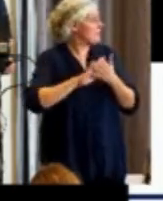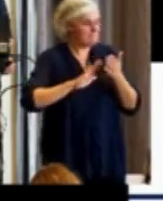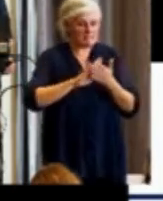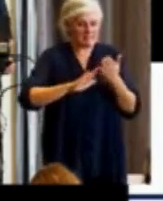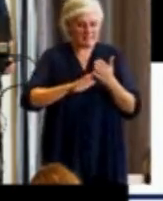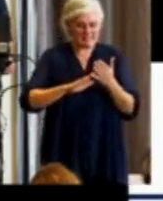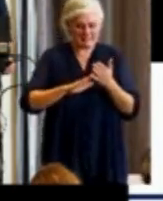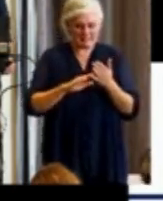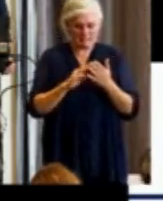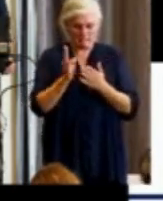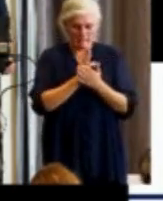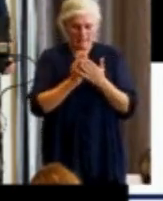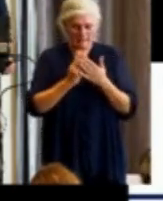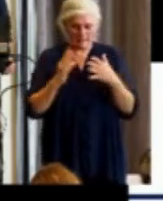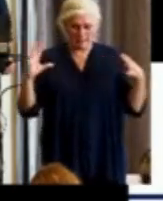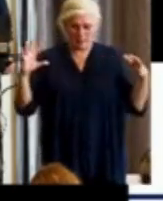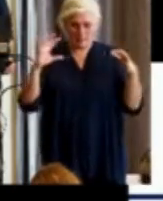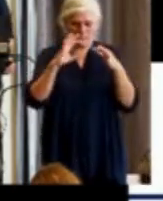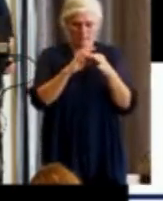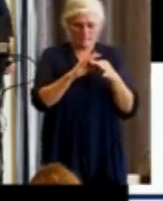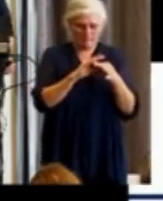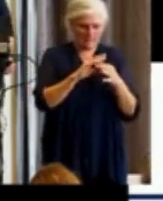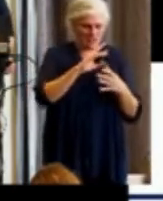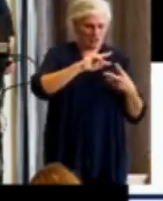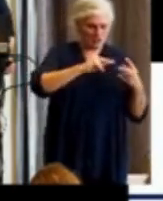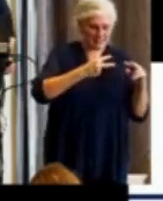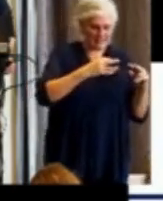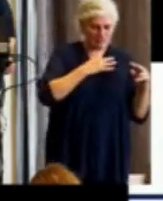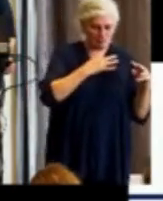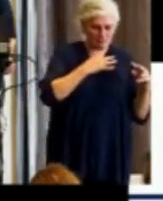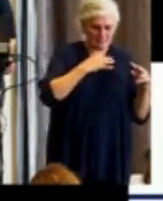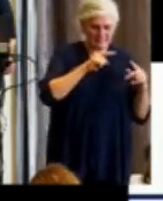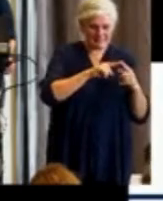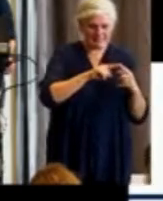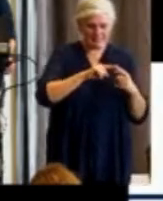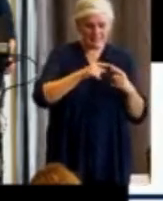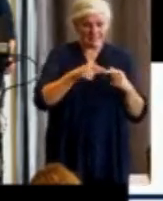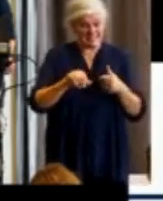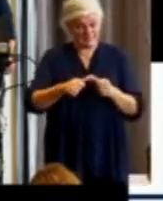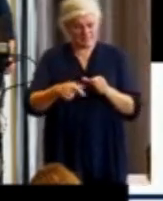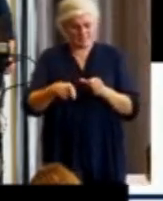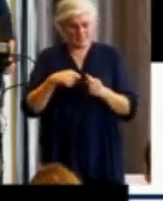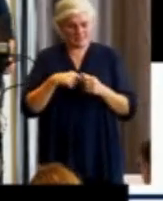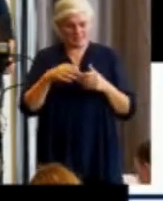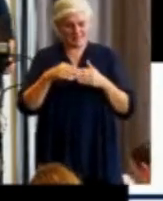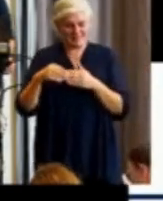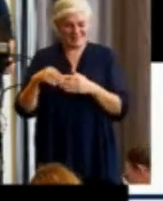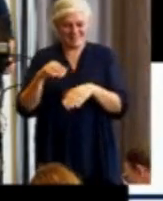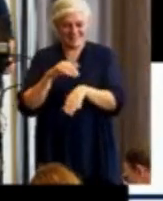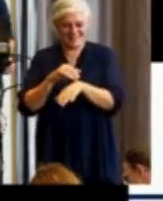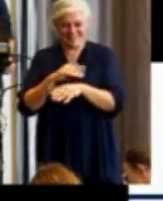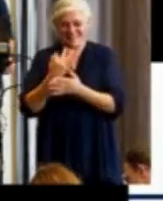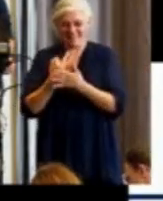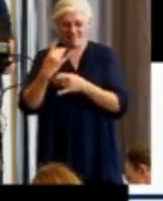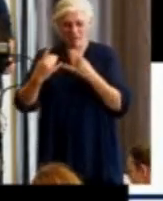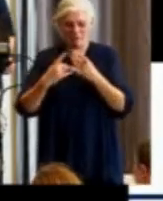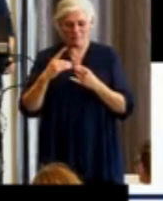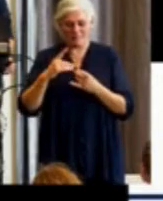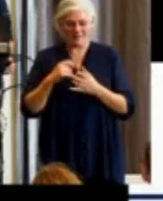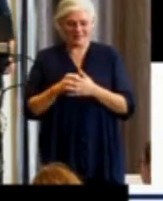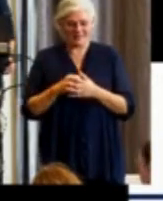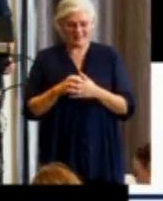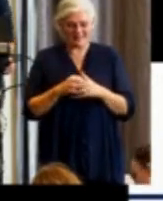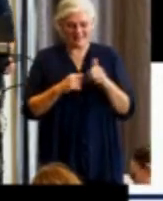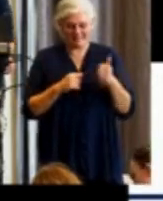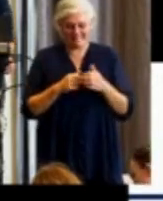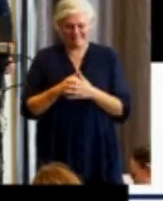trigger that bridges the gap between this genetic risk that leads to this rare form of disease.